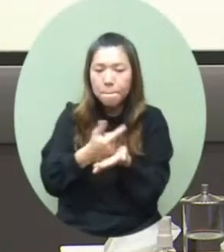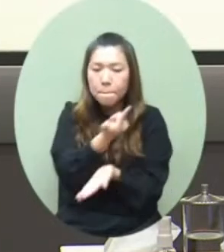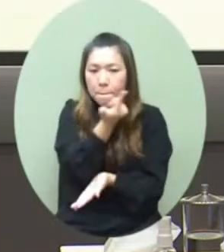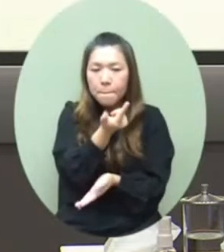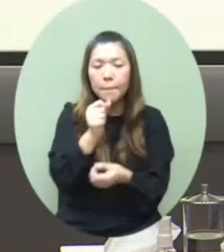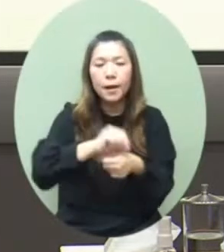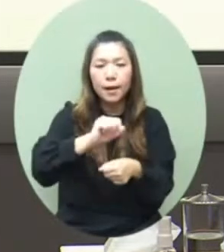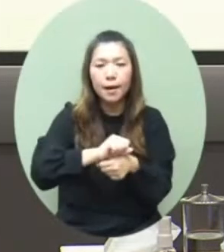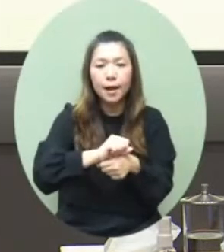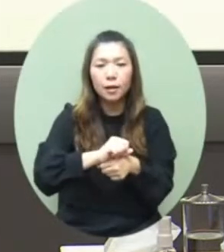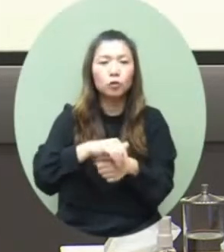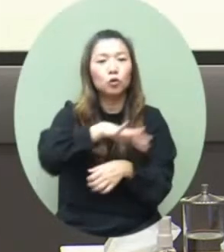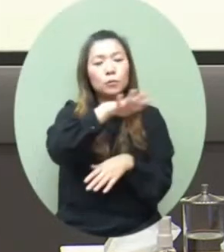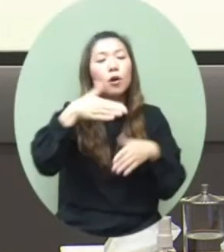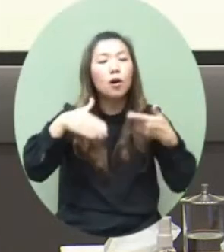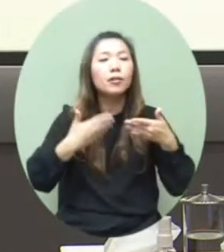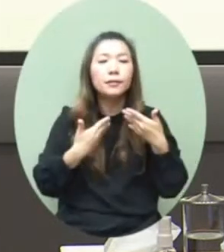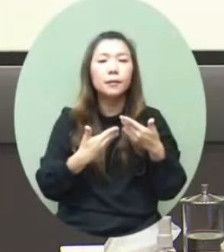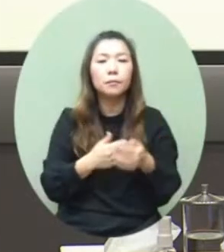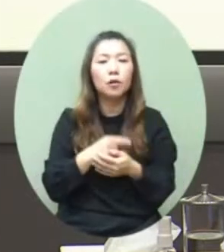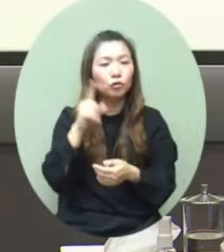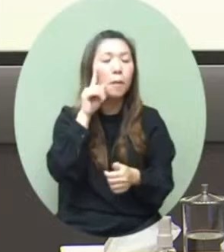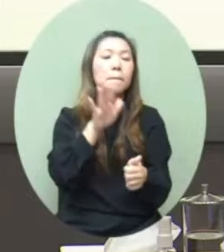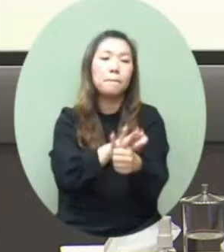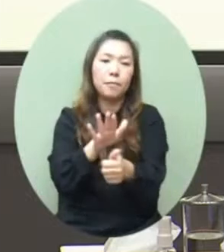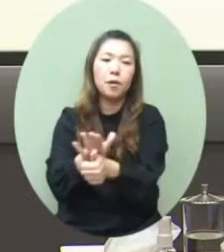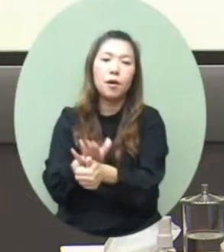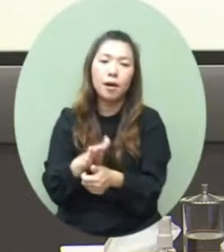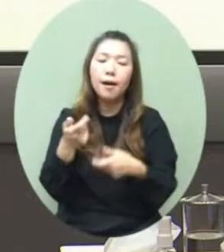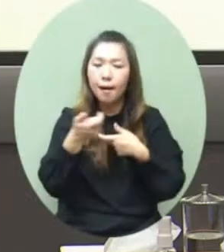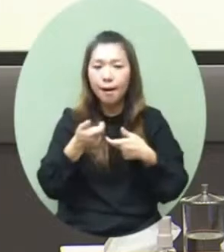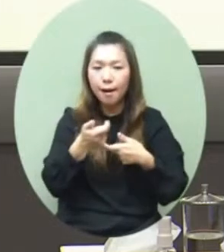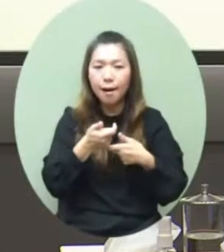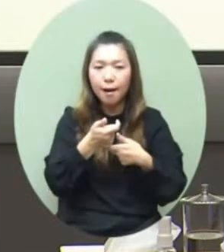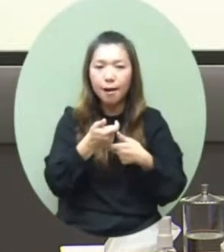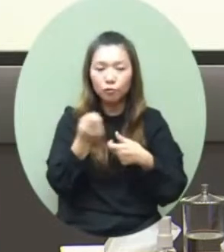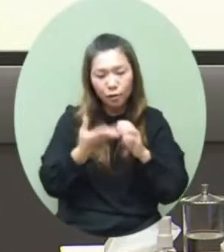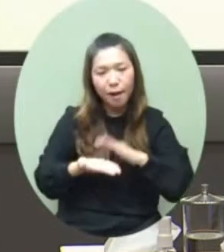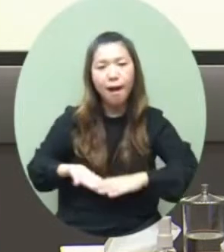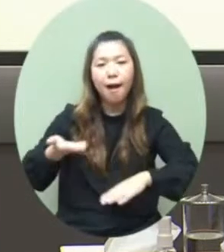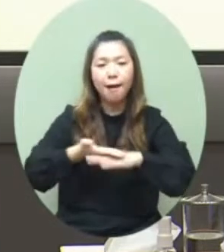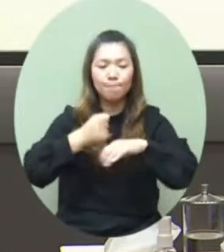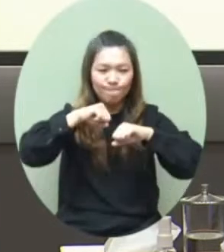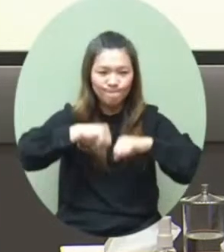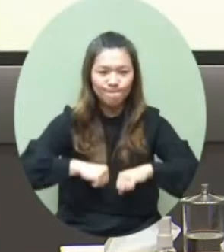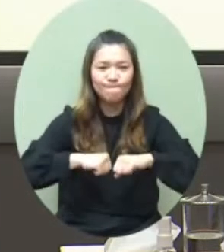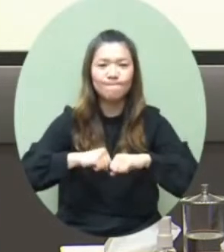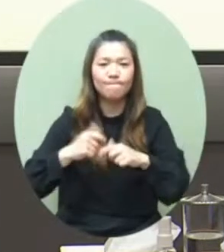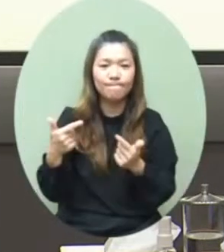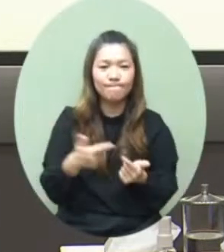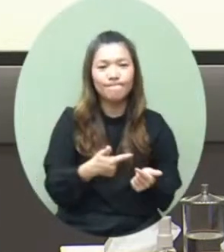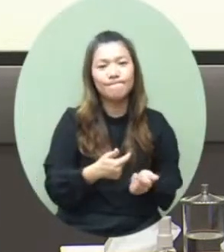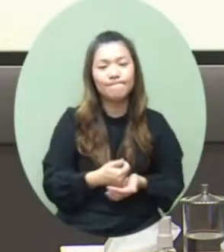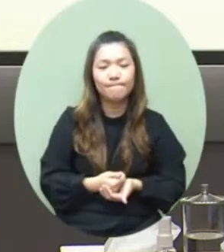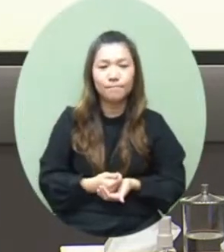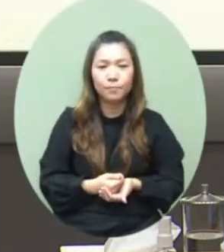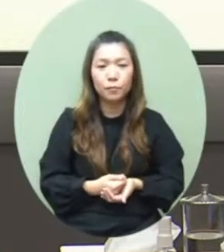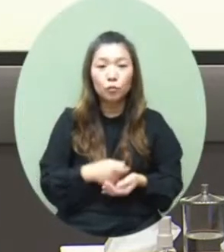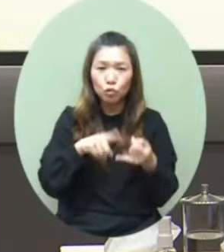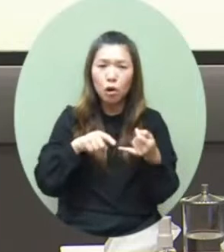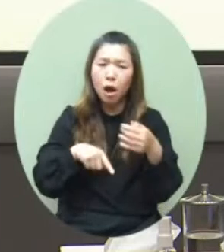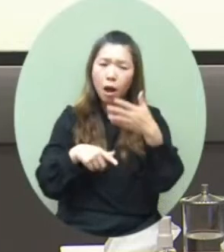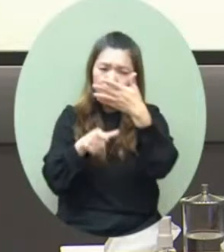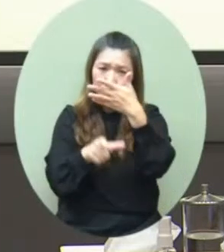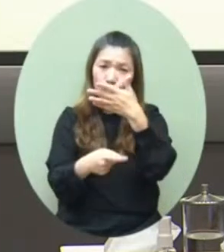So meanwhile, I really hope that people can spend more, so that whilst having fun, we can